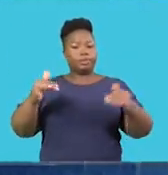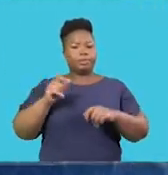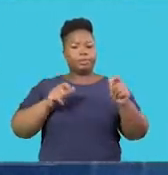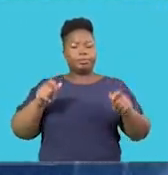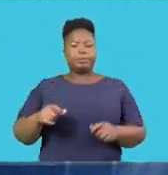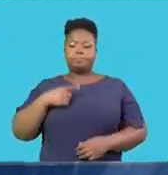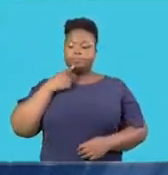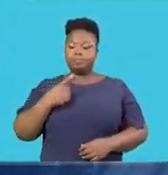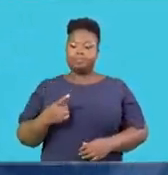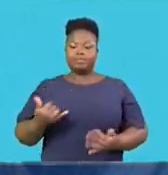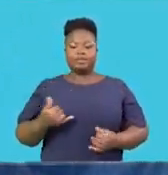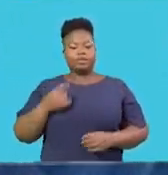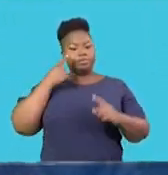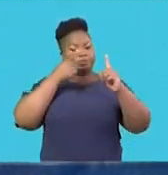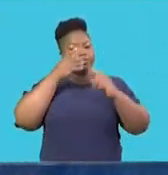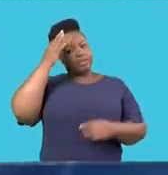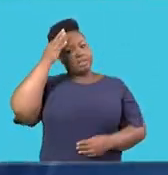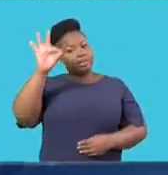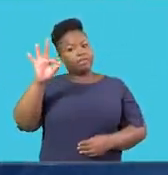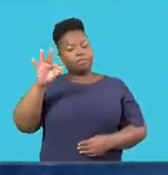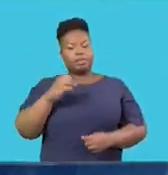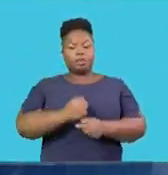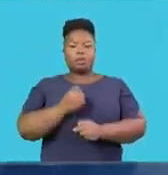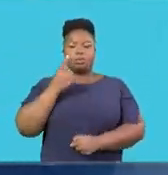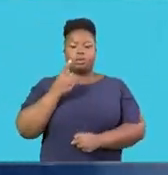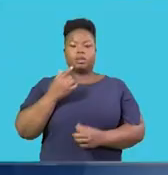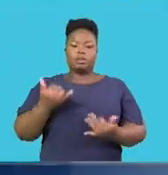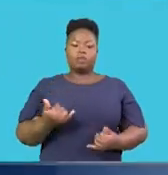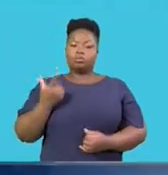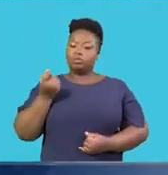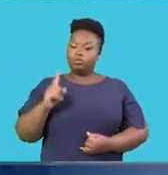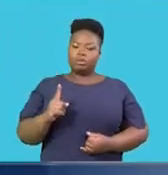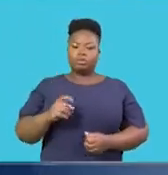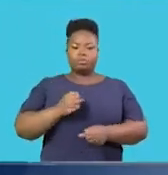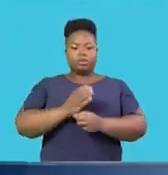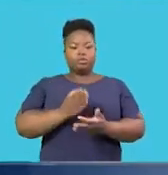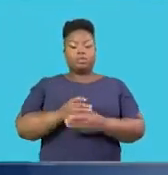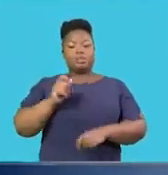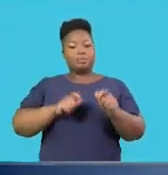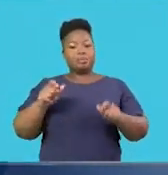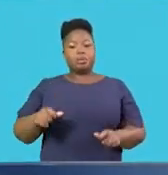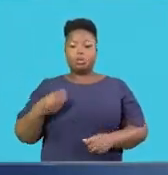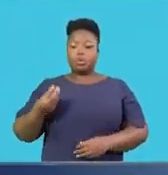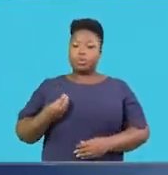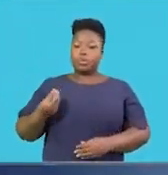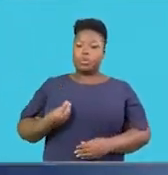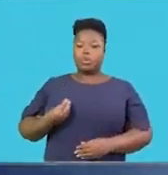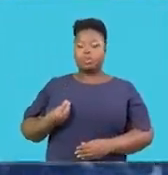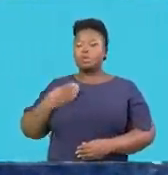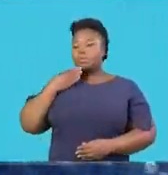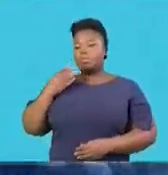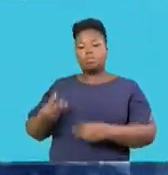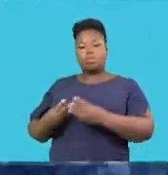ethe injongo karhulumente wephondo laseRhawutini kukususa inqwaba yabantu abatsha